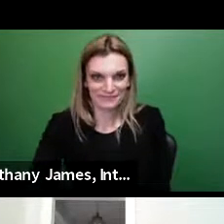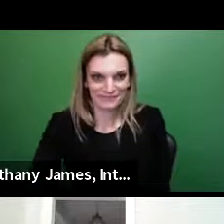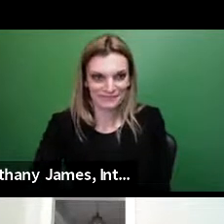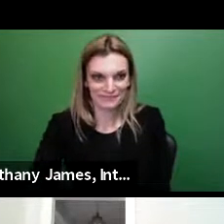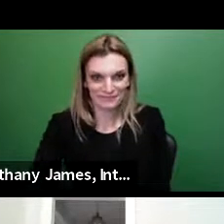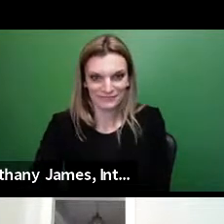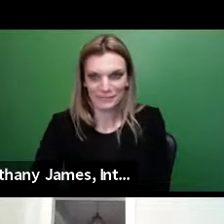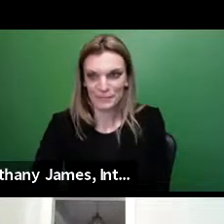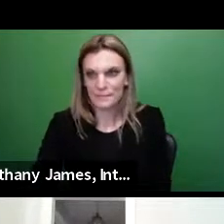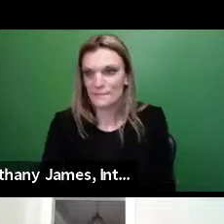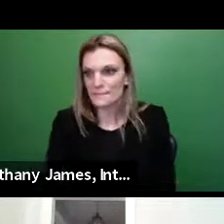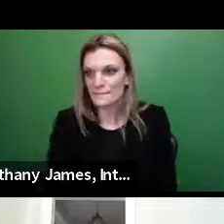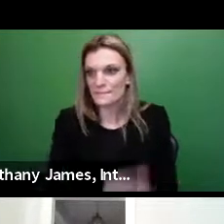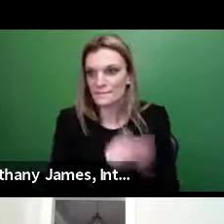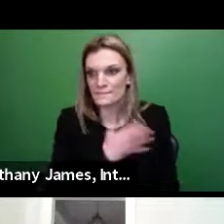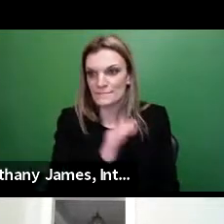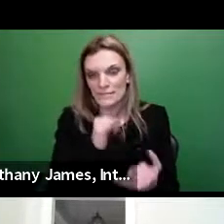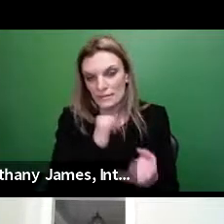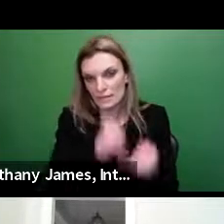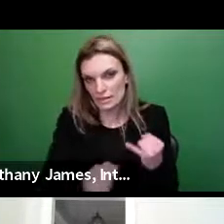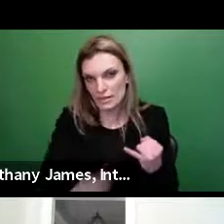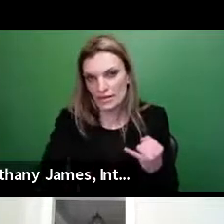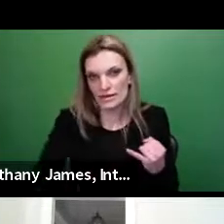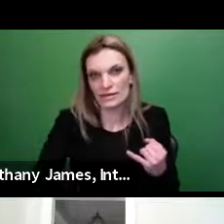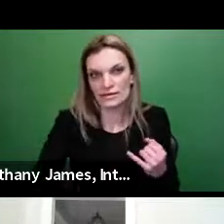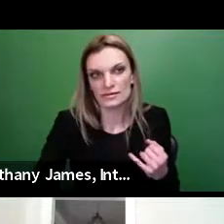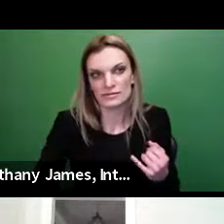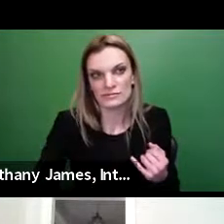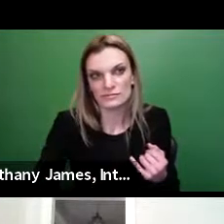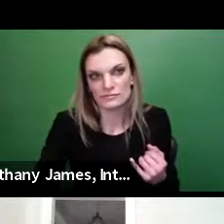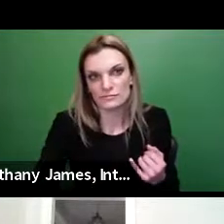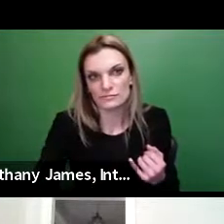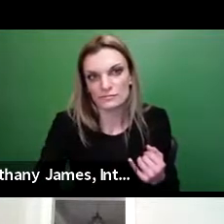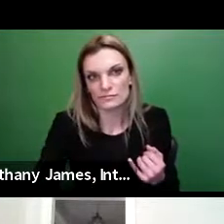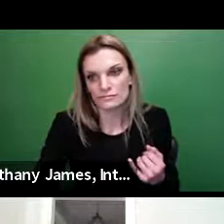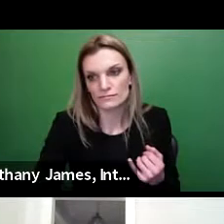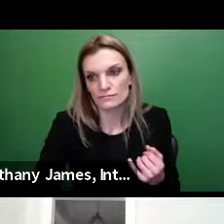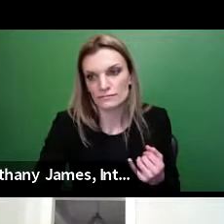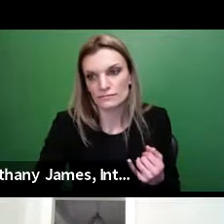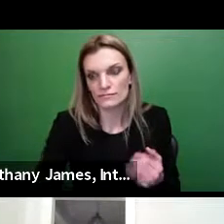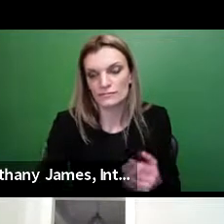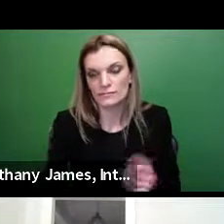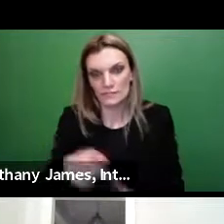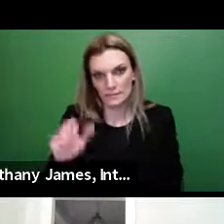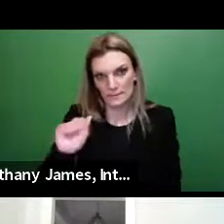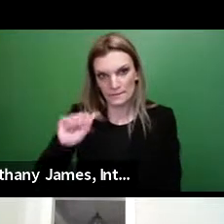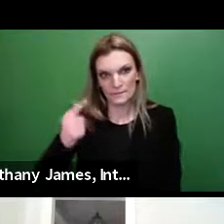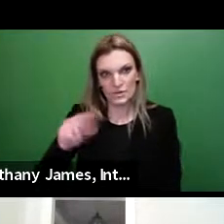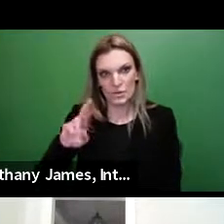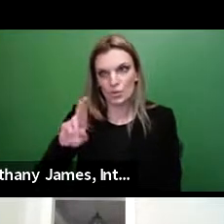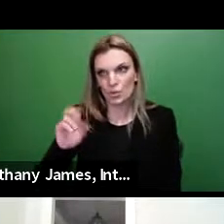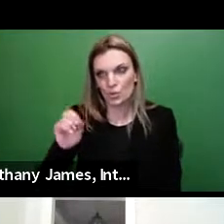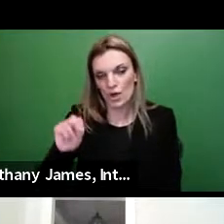Okay, our last division report or other report will be from Attorney General Ron Robinson.